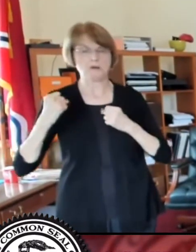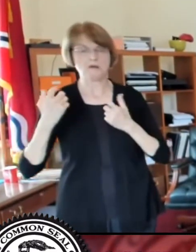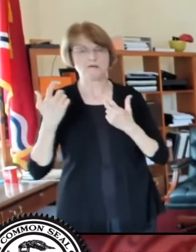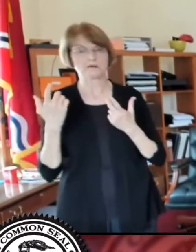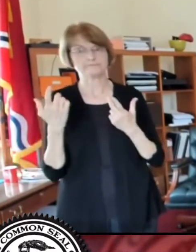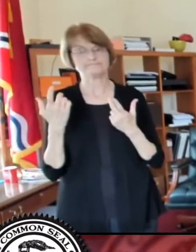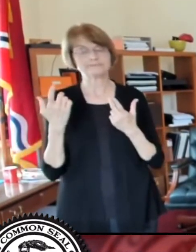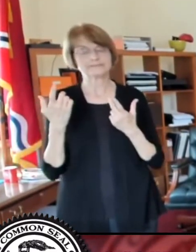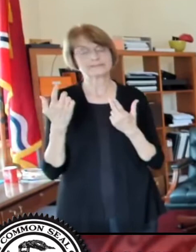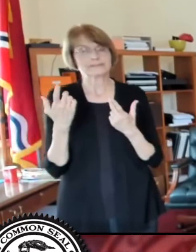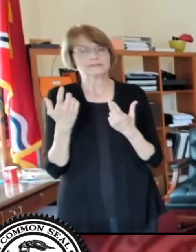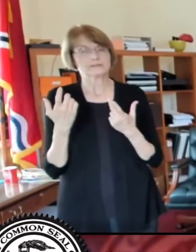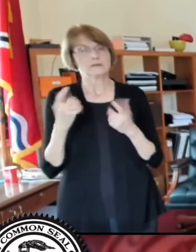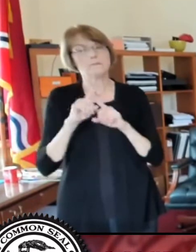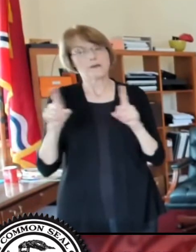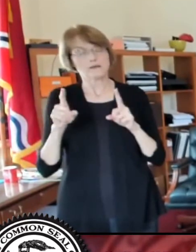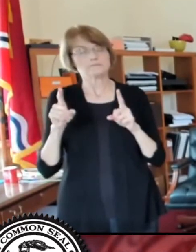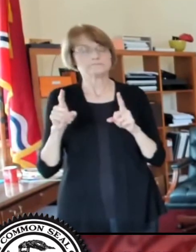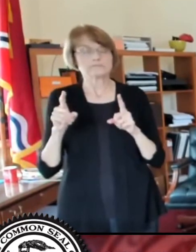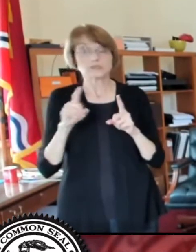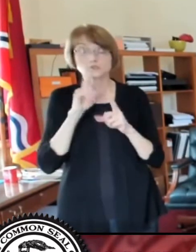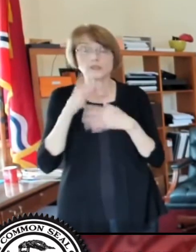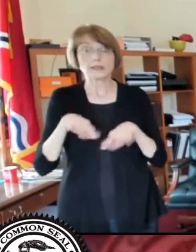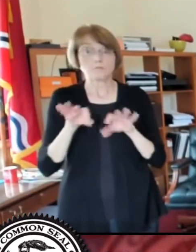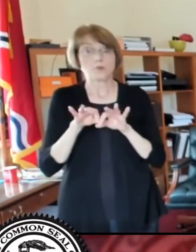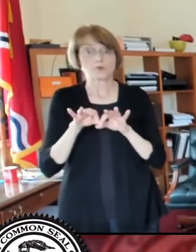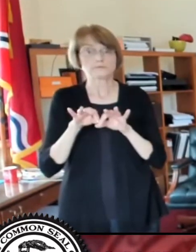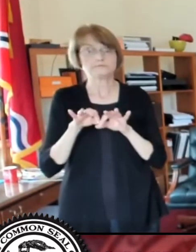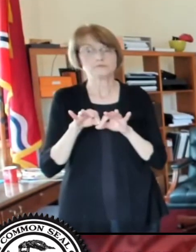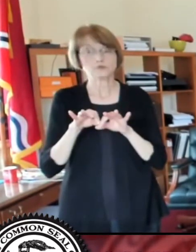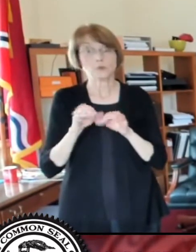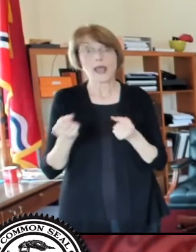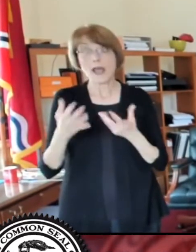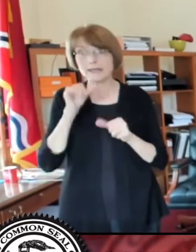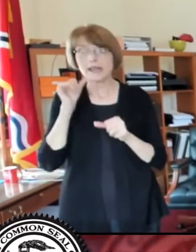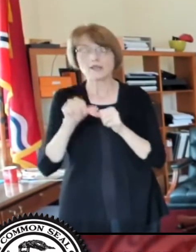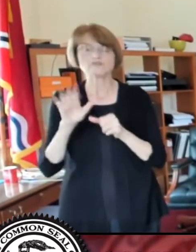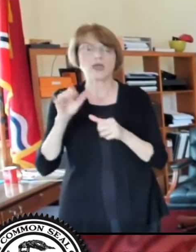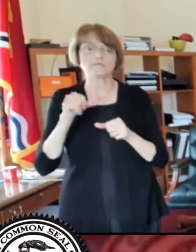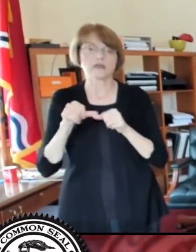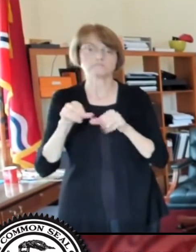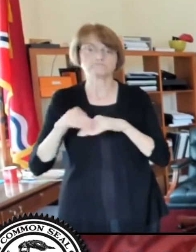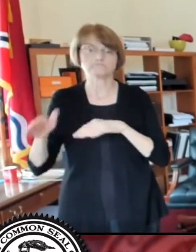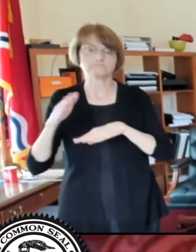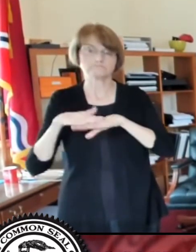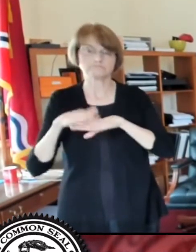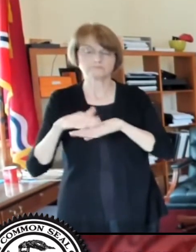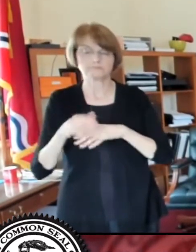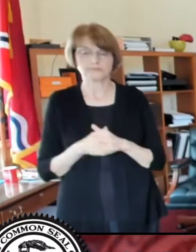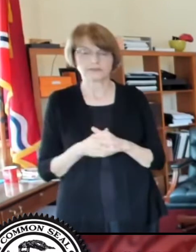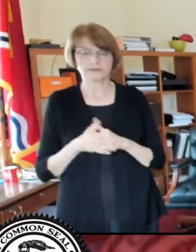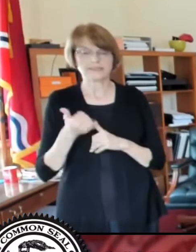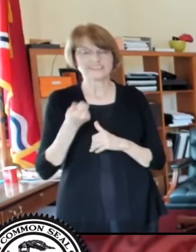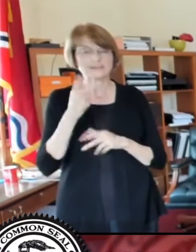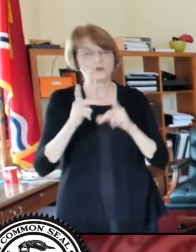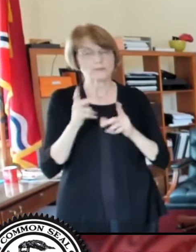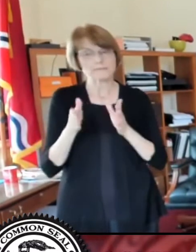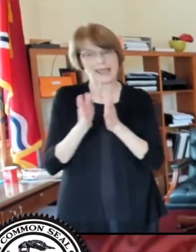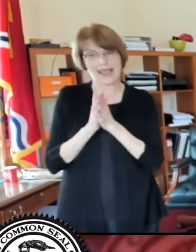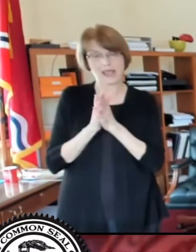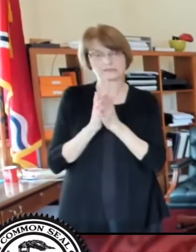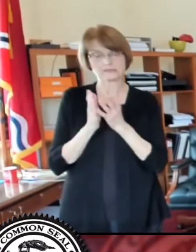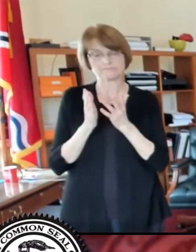really important. So I think 5 letters are going out today. A few folks asking to follow up on, you